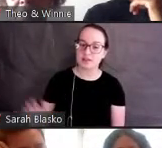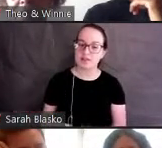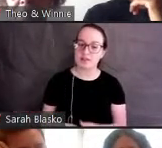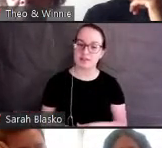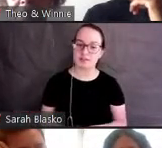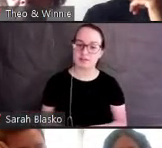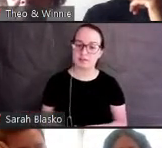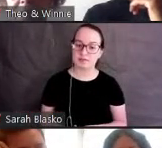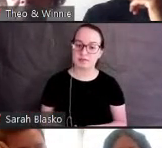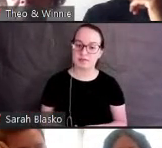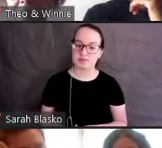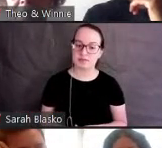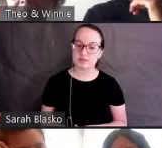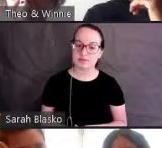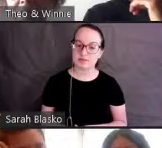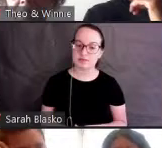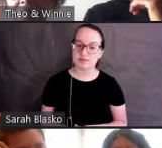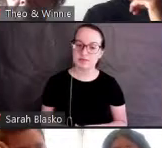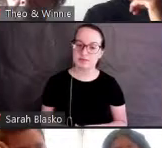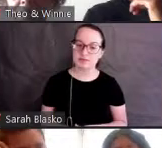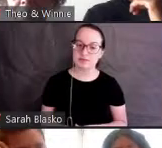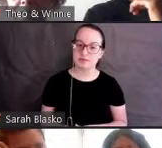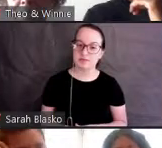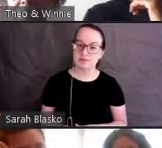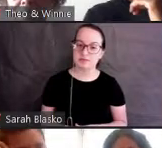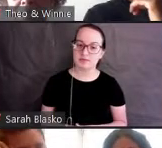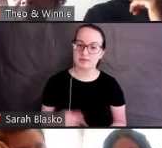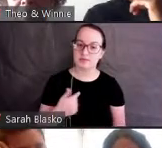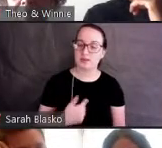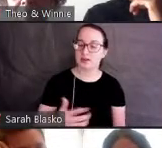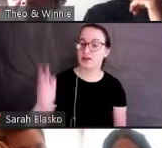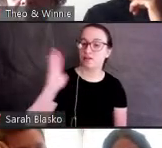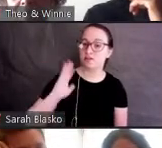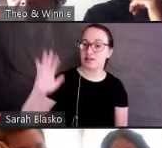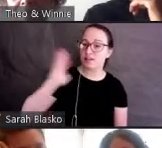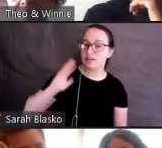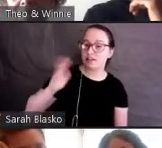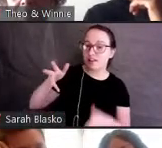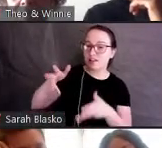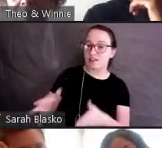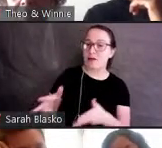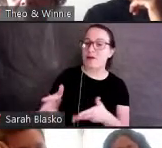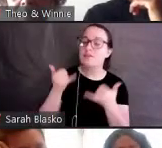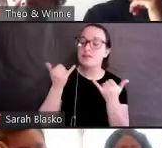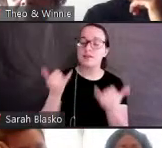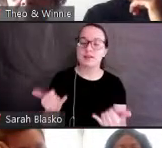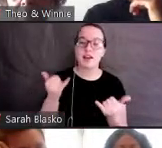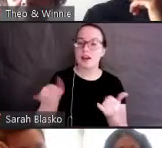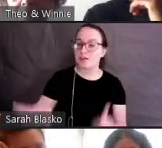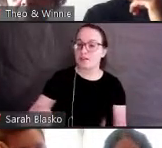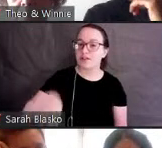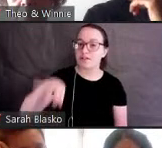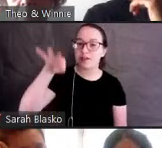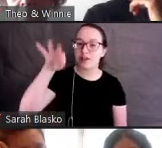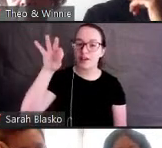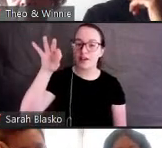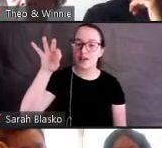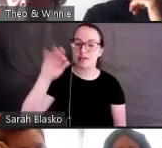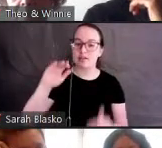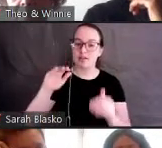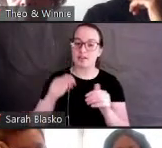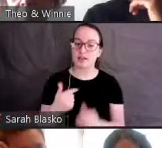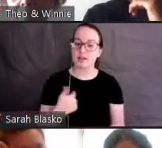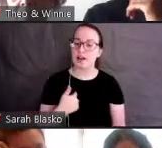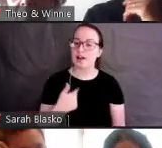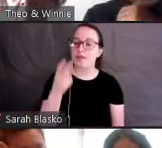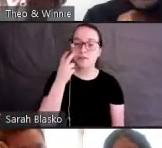sound. I once was lost, but now I'm found. I was blind,